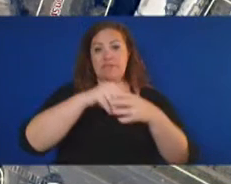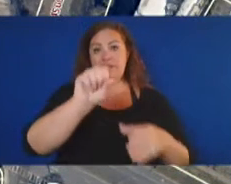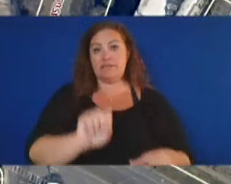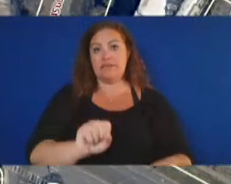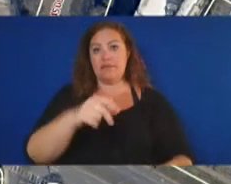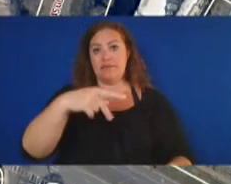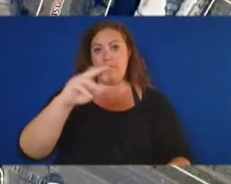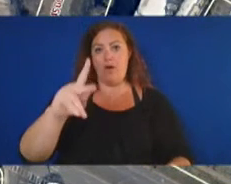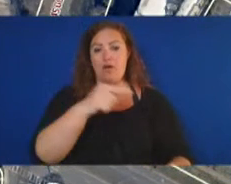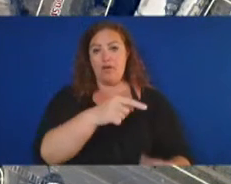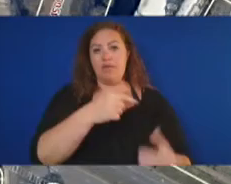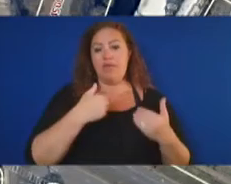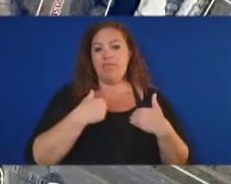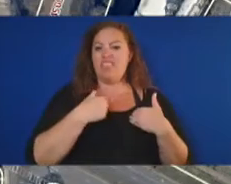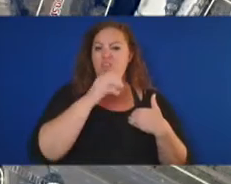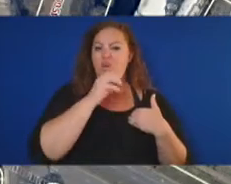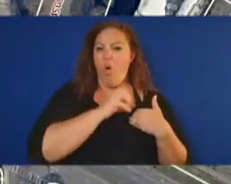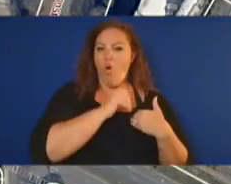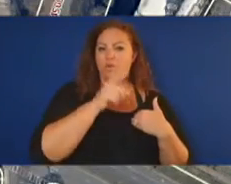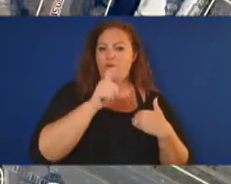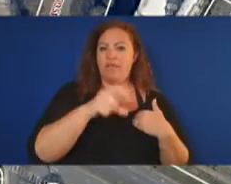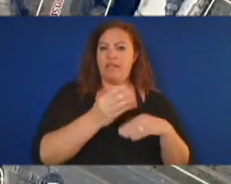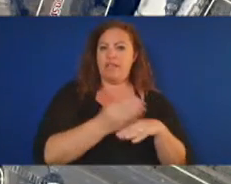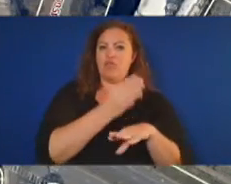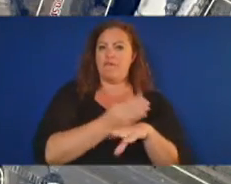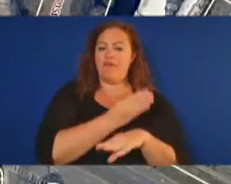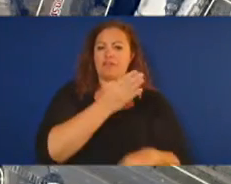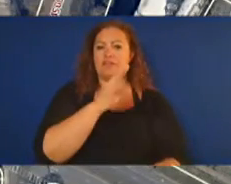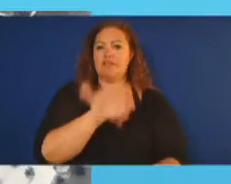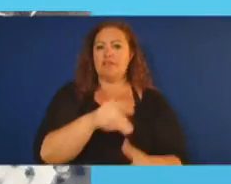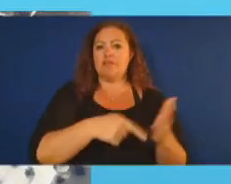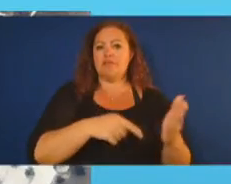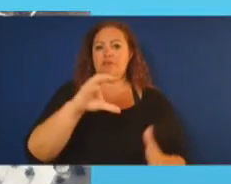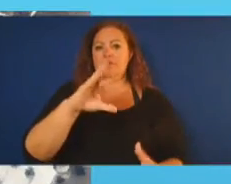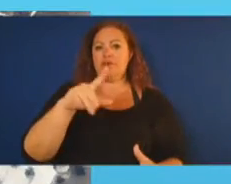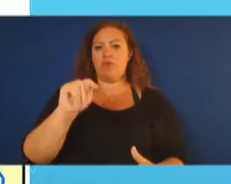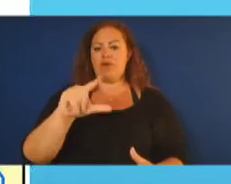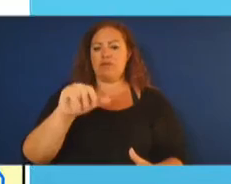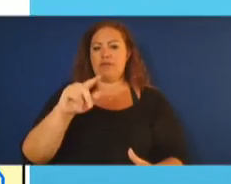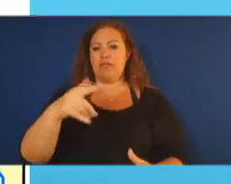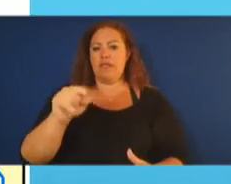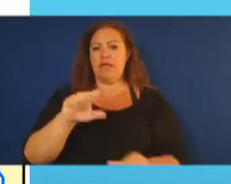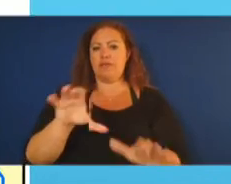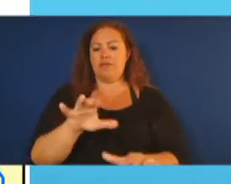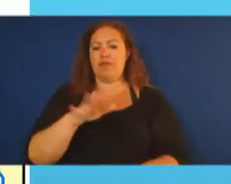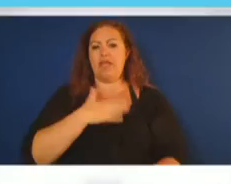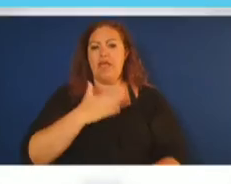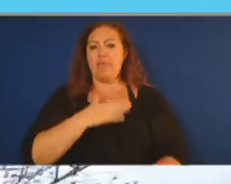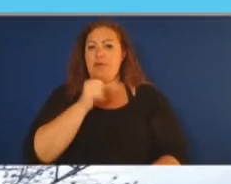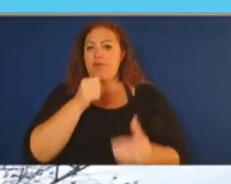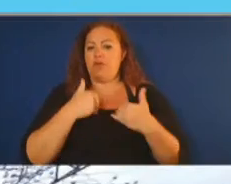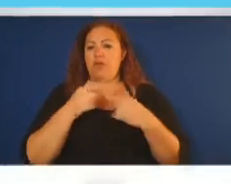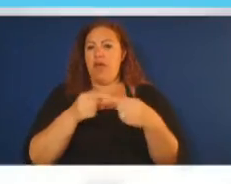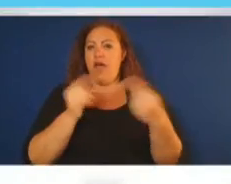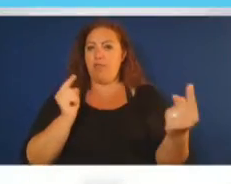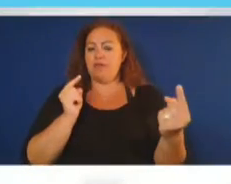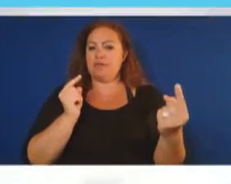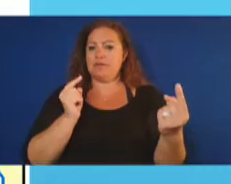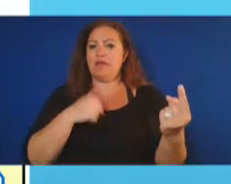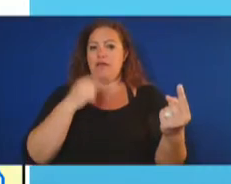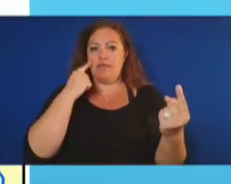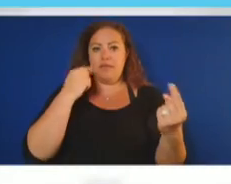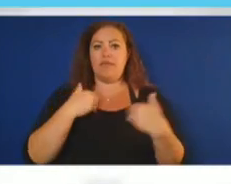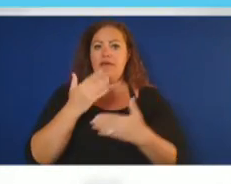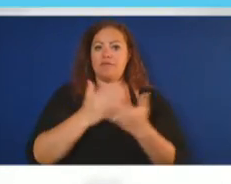they've got some age on them they need to be refreshed uh so that is what crestlite is doing happy that uh we don't have opposition tonight I think there's some reasons for